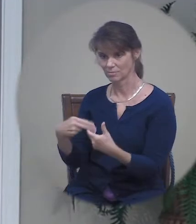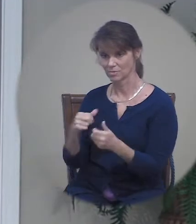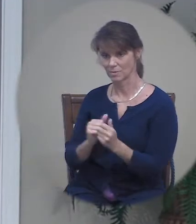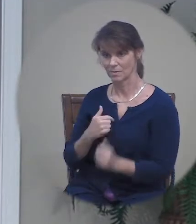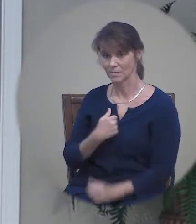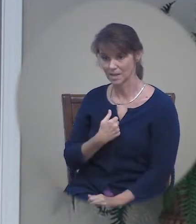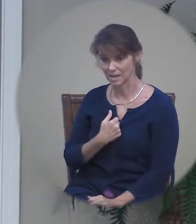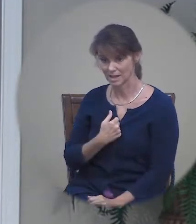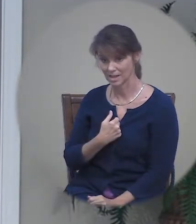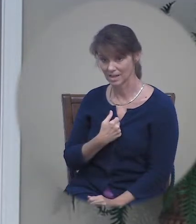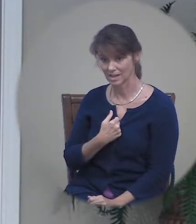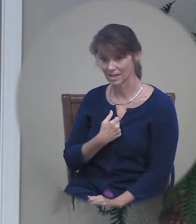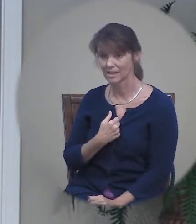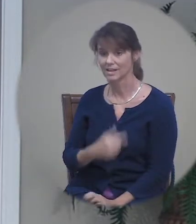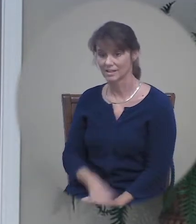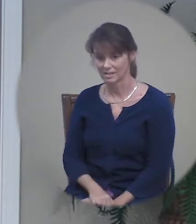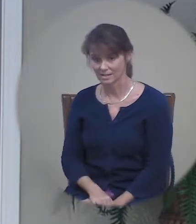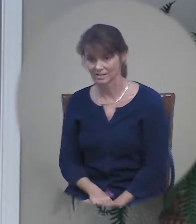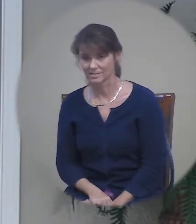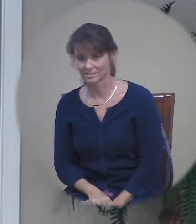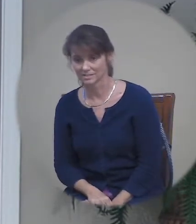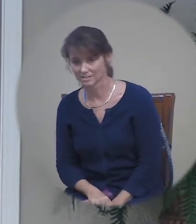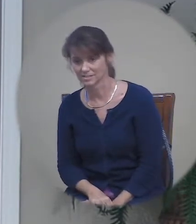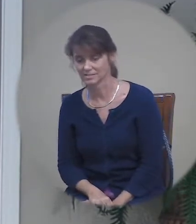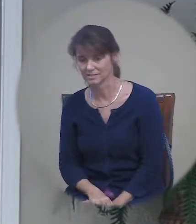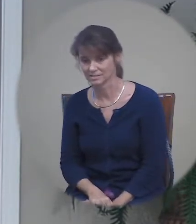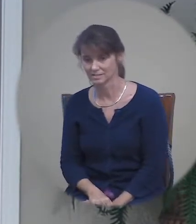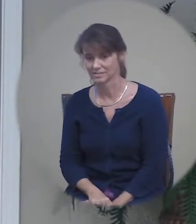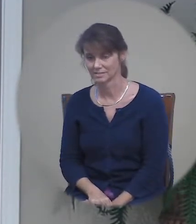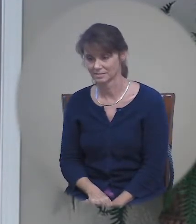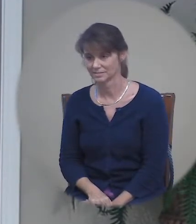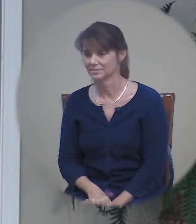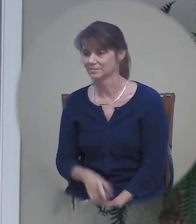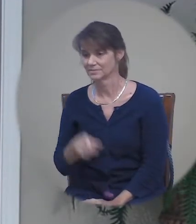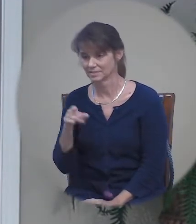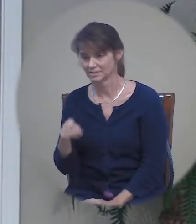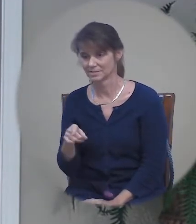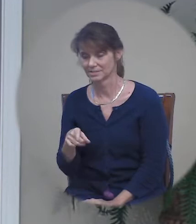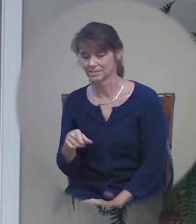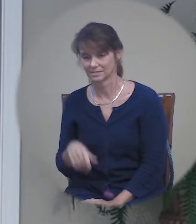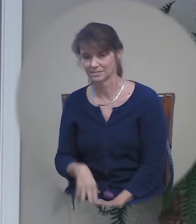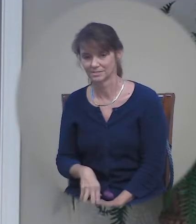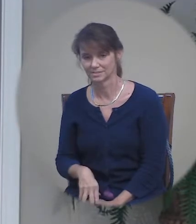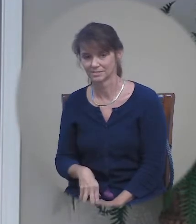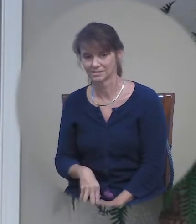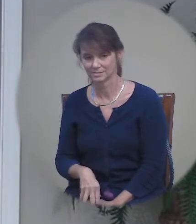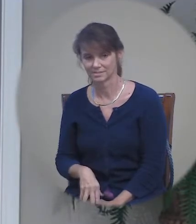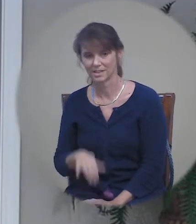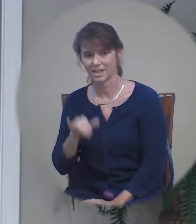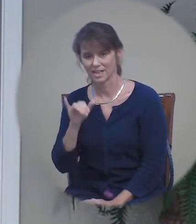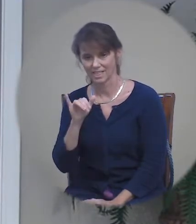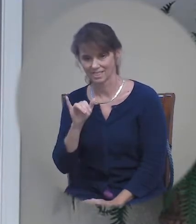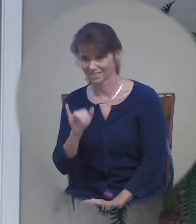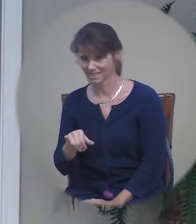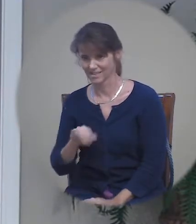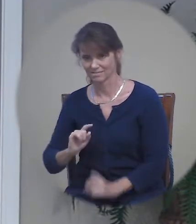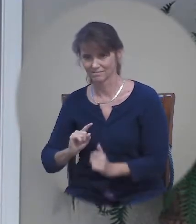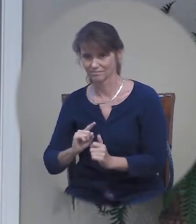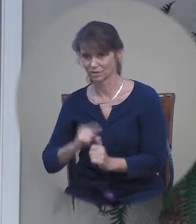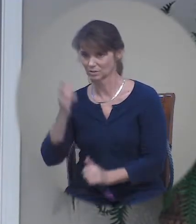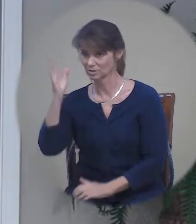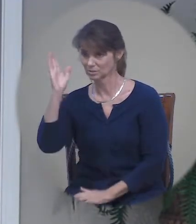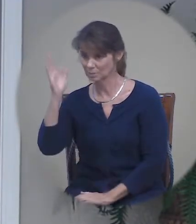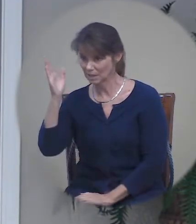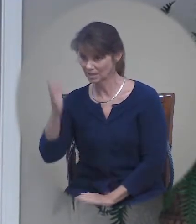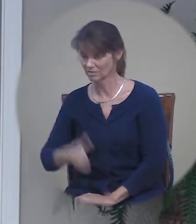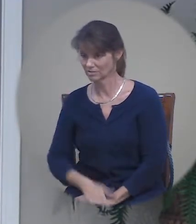us. The Lord had told us to come up. And so that's his first speech. And he